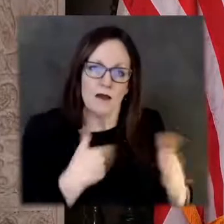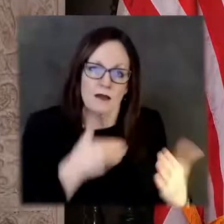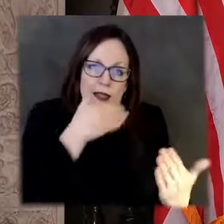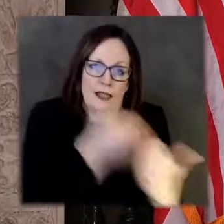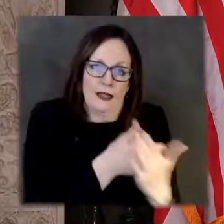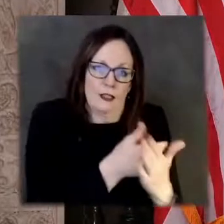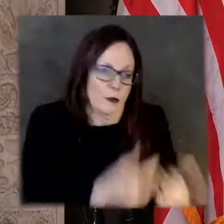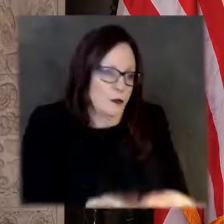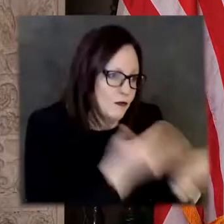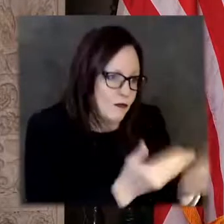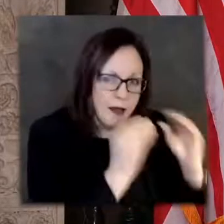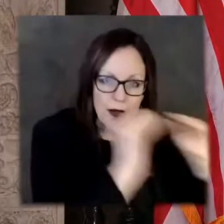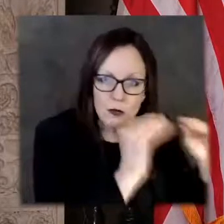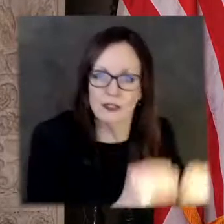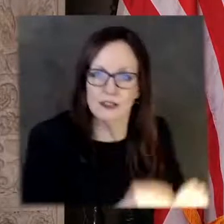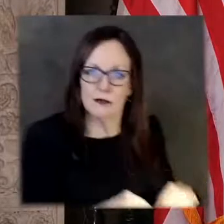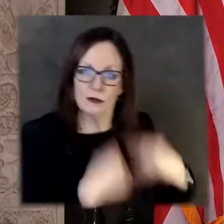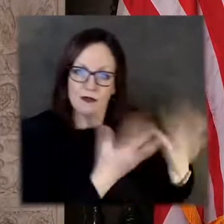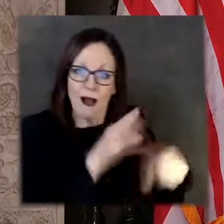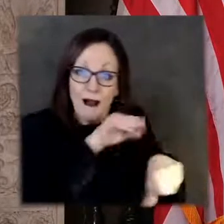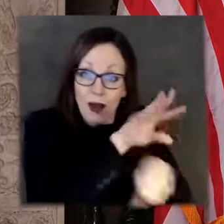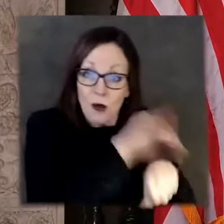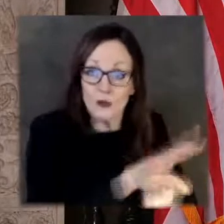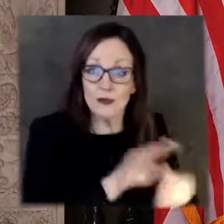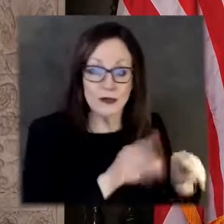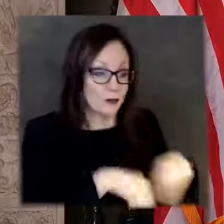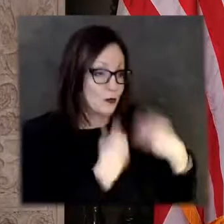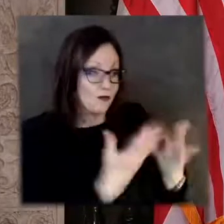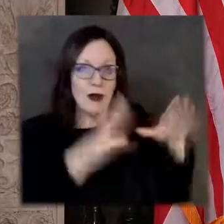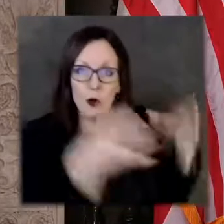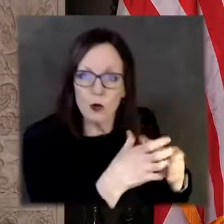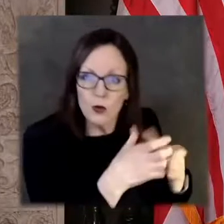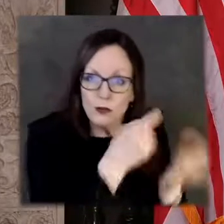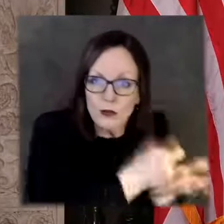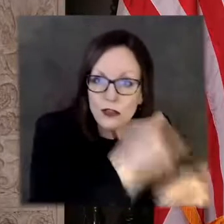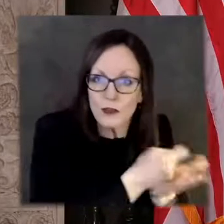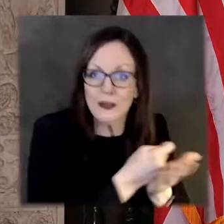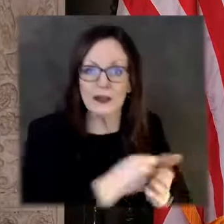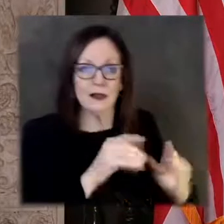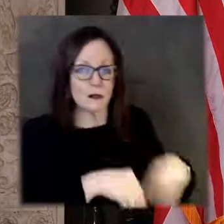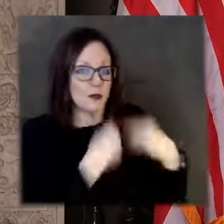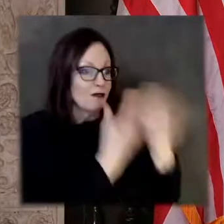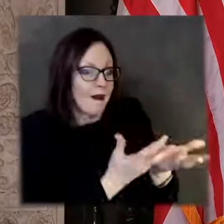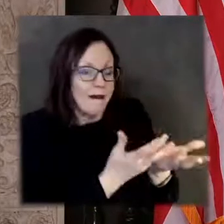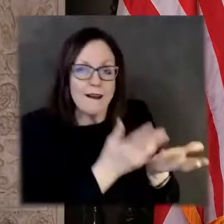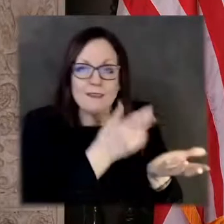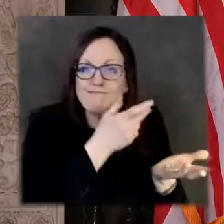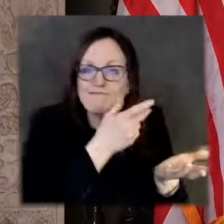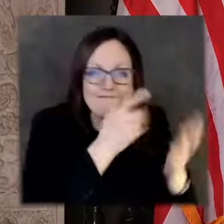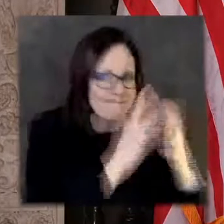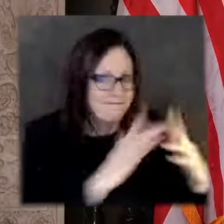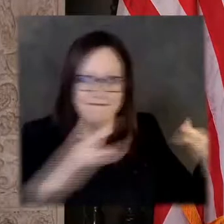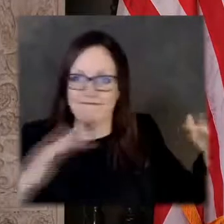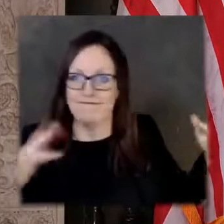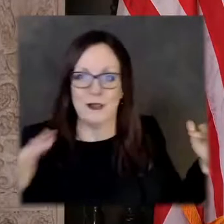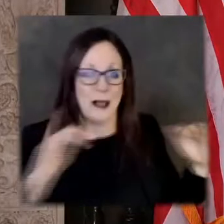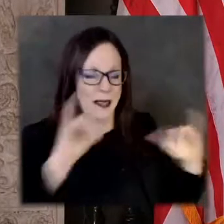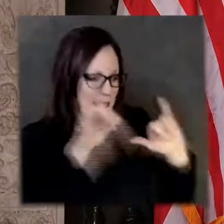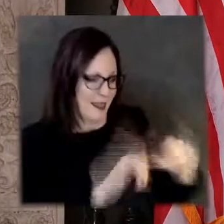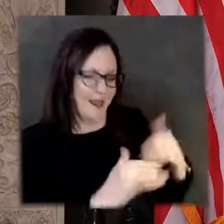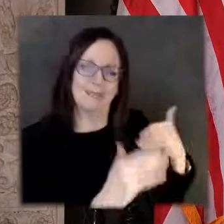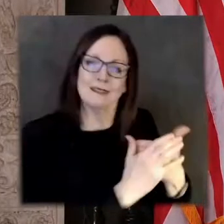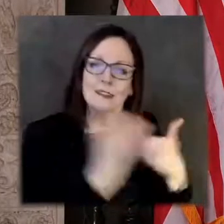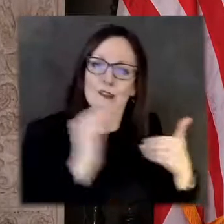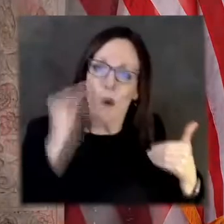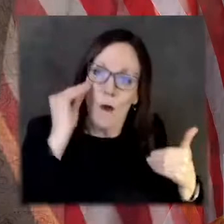families with as much support as we can to get on the right track and prioritizing investments in rehabilitation and treatment